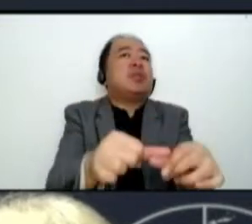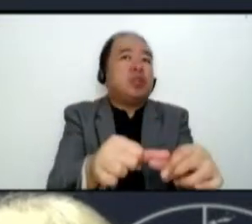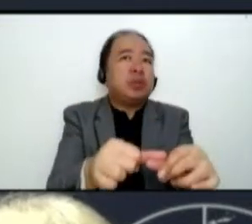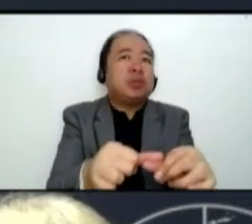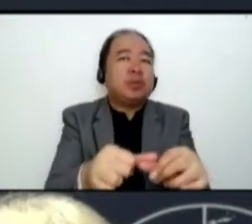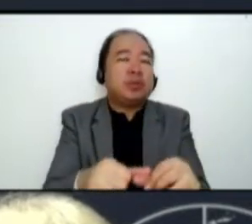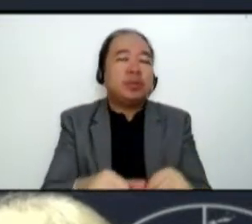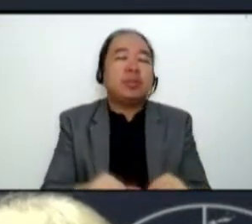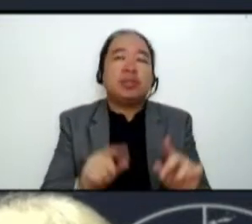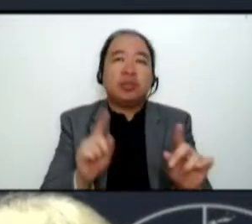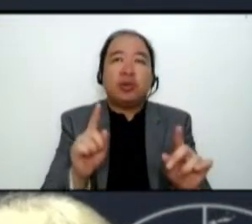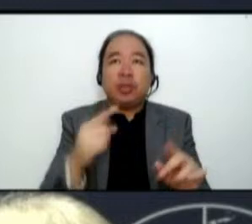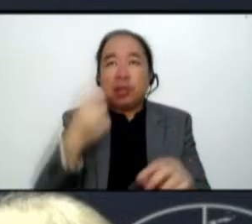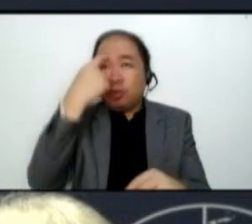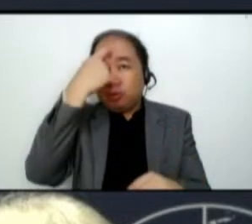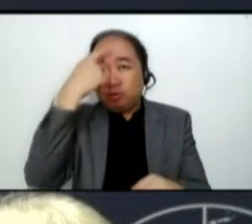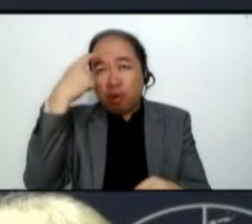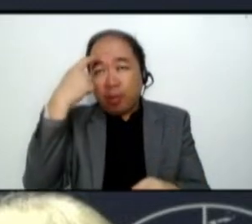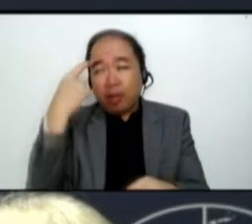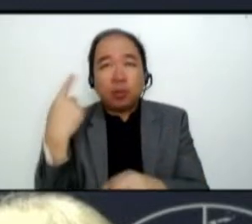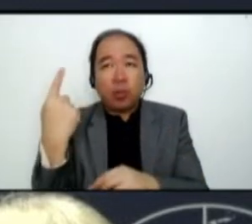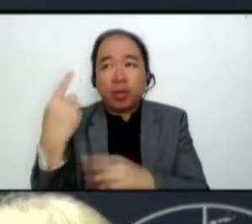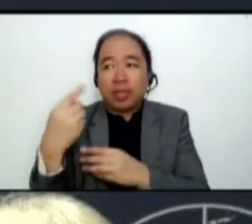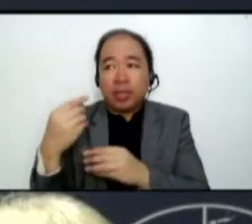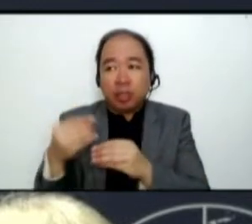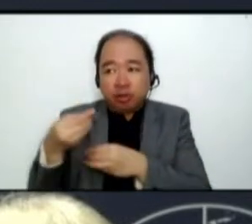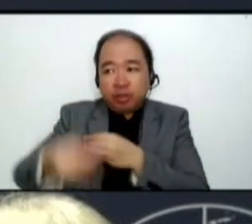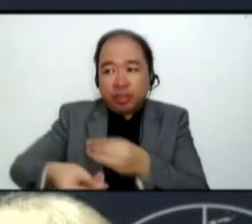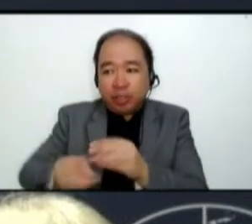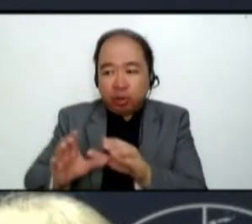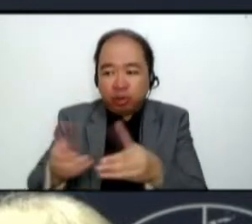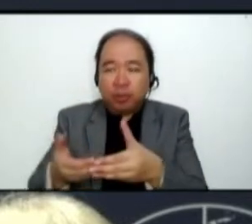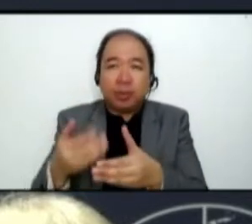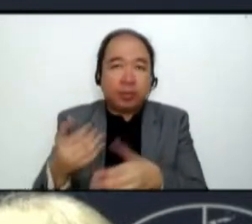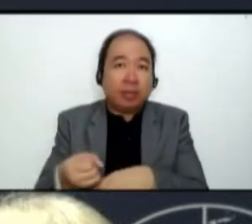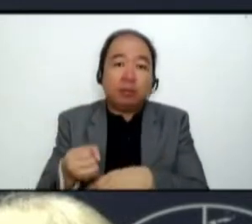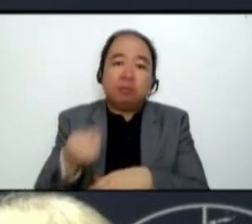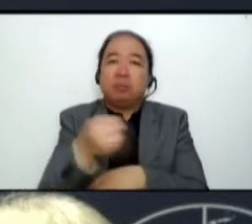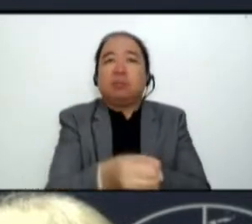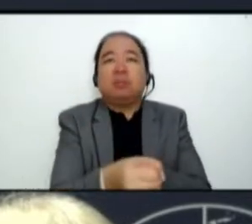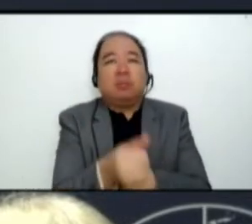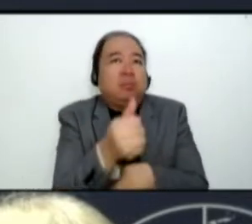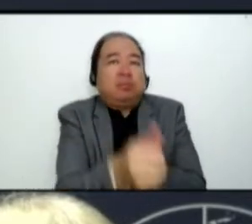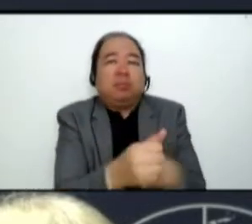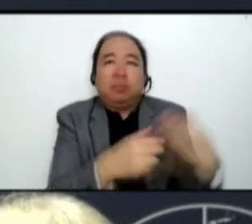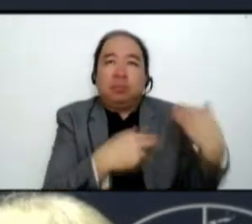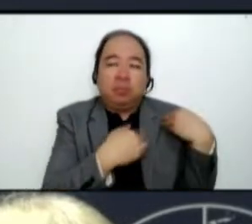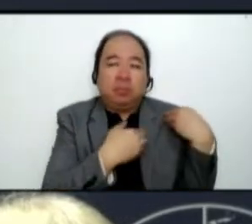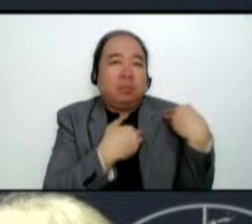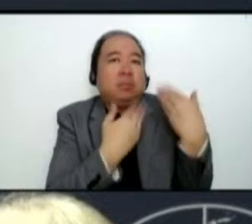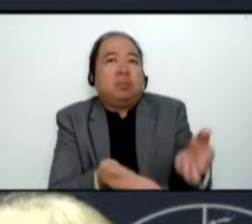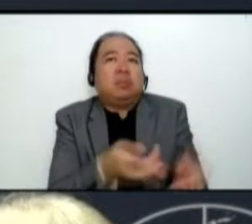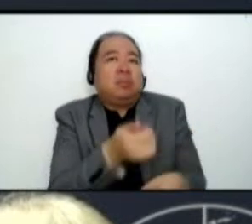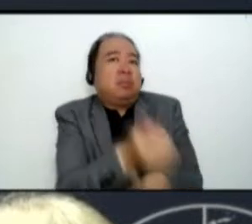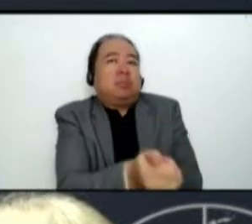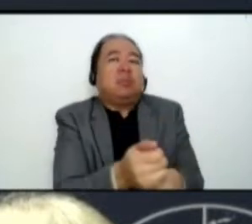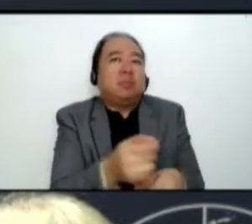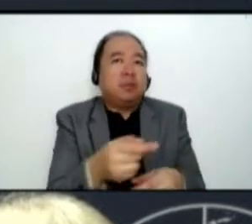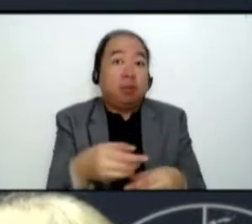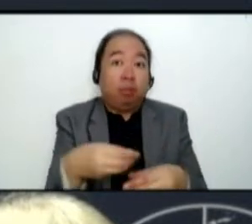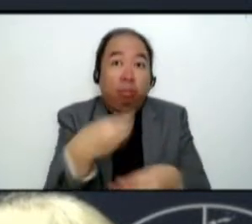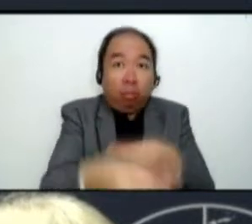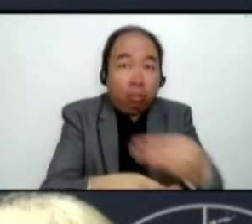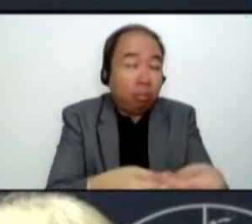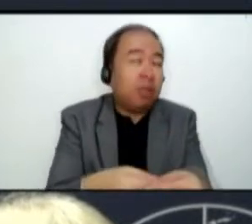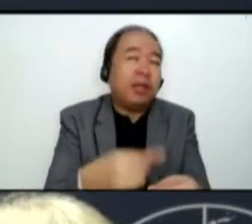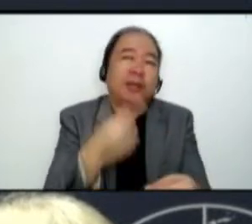The trauma from one generation to another generation, if you're simply handing on the torch, it will never end. You know, so it is really, really critical, actually, that we